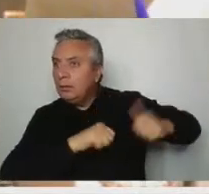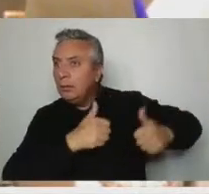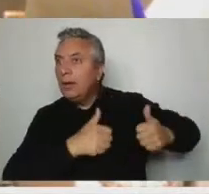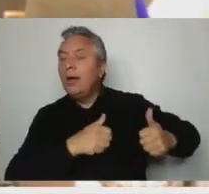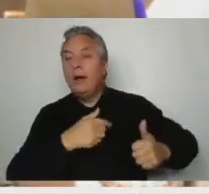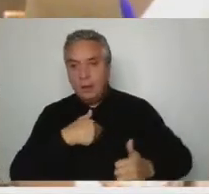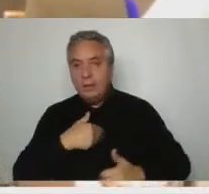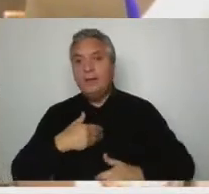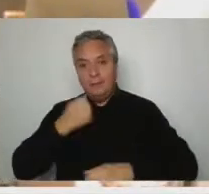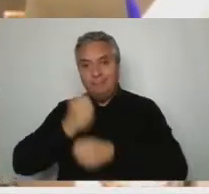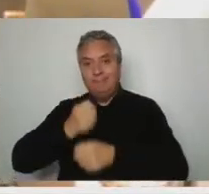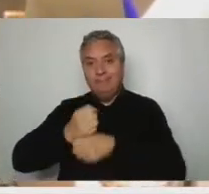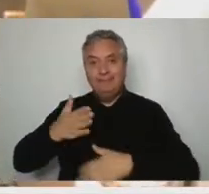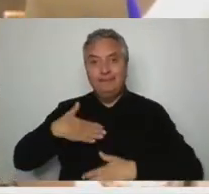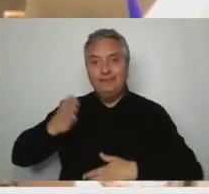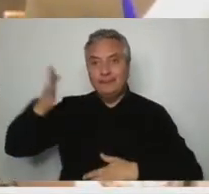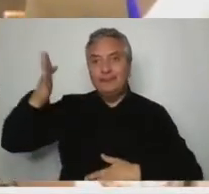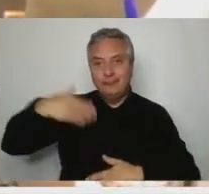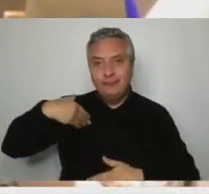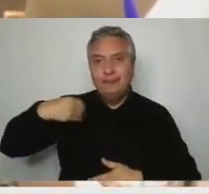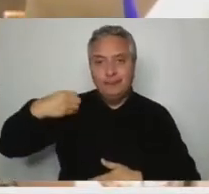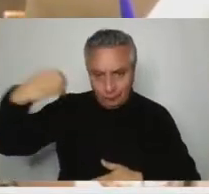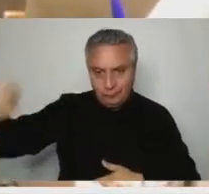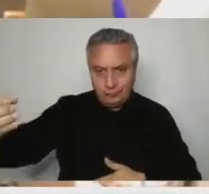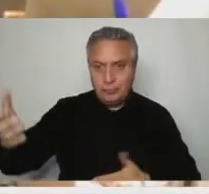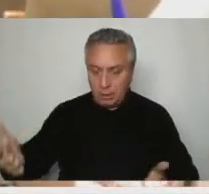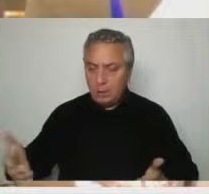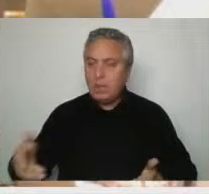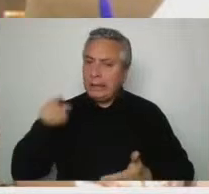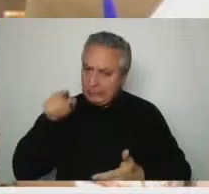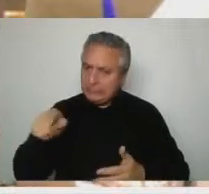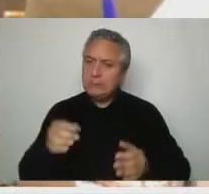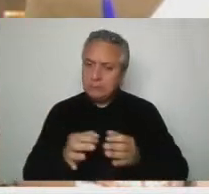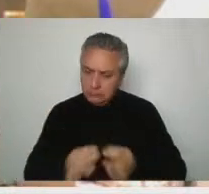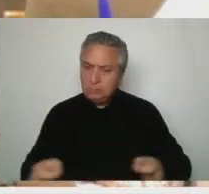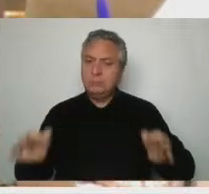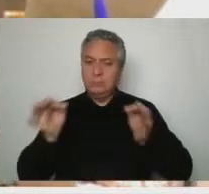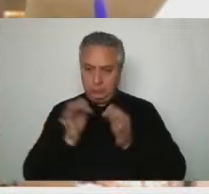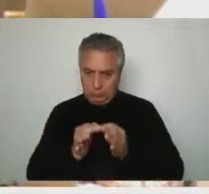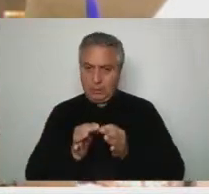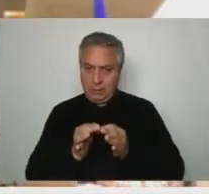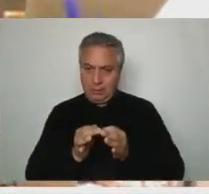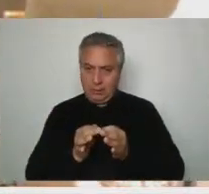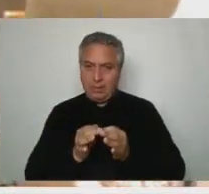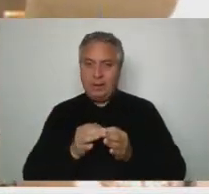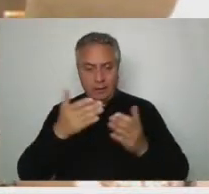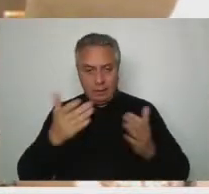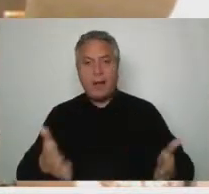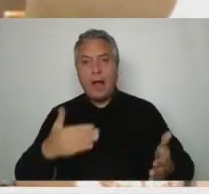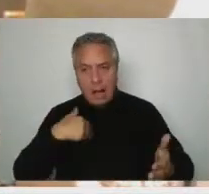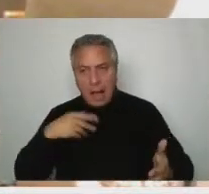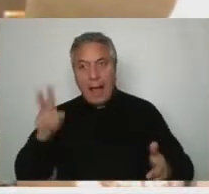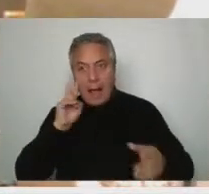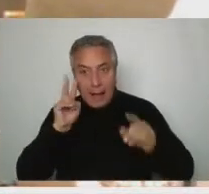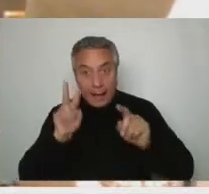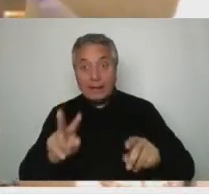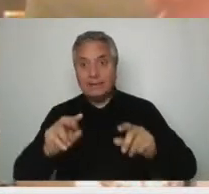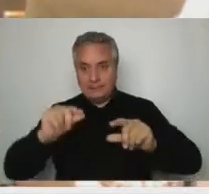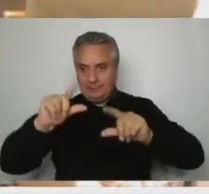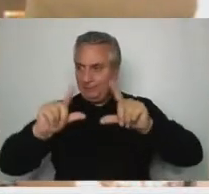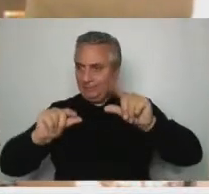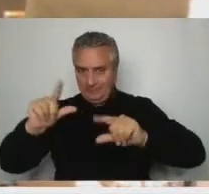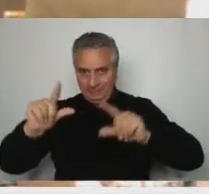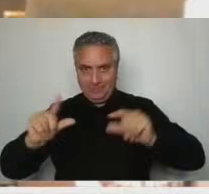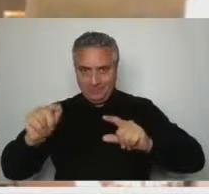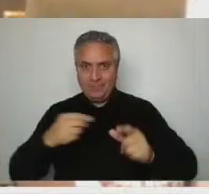the future. And the scope of the gap in the end is also quite relevant, and we should have an indicator to